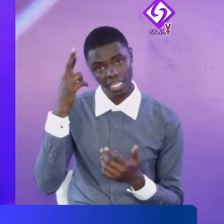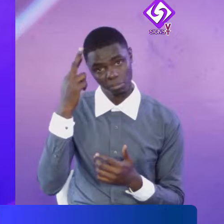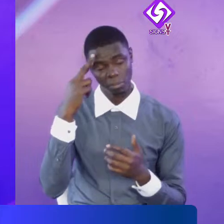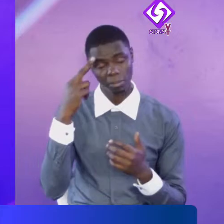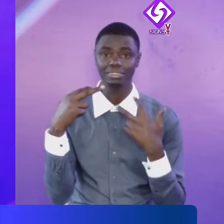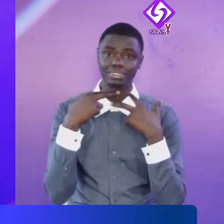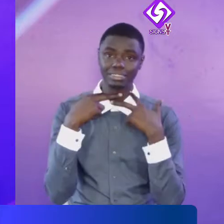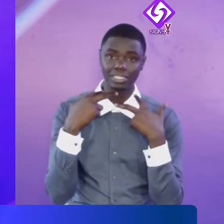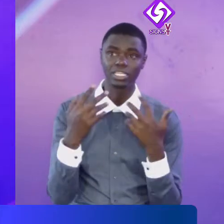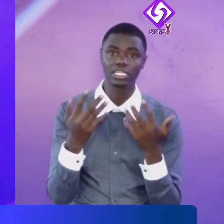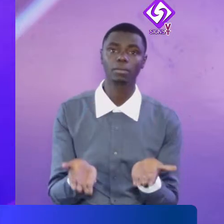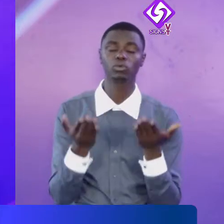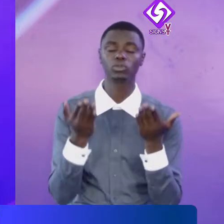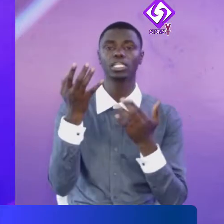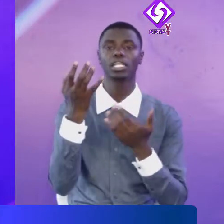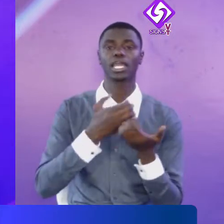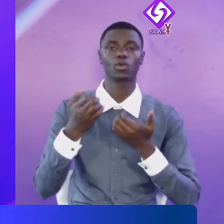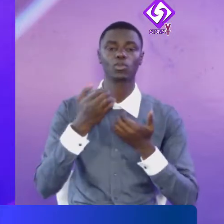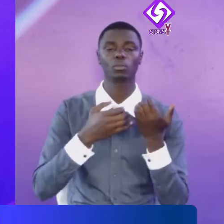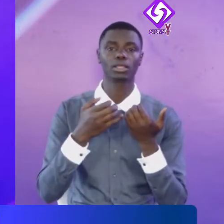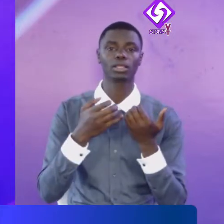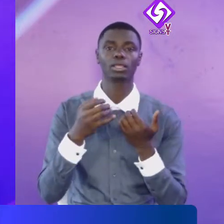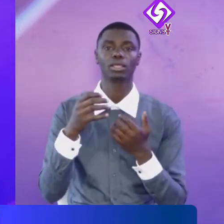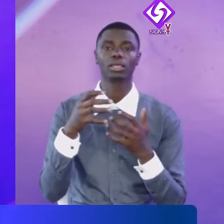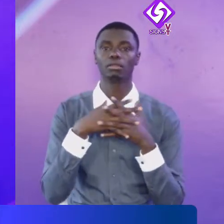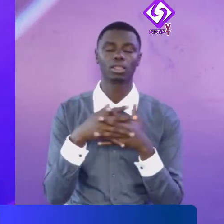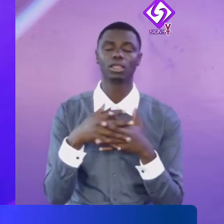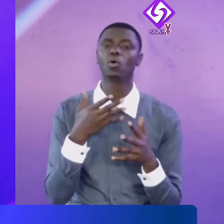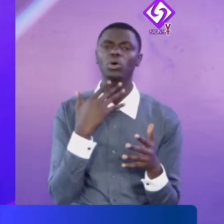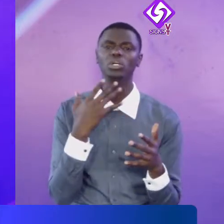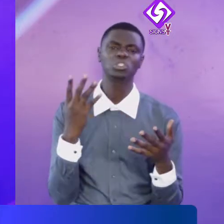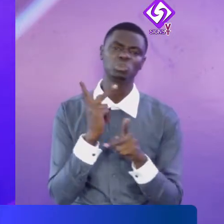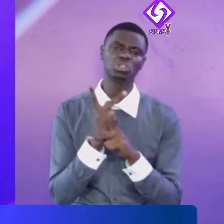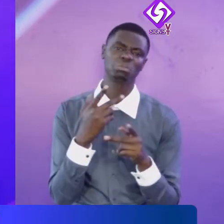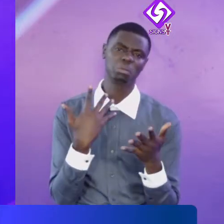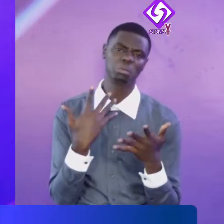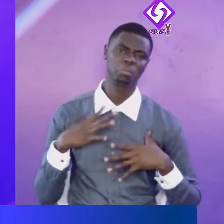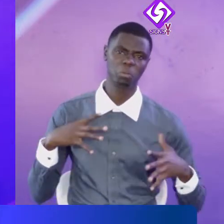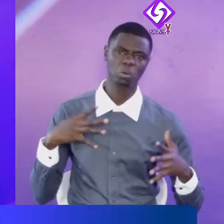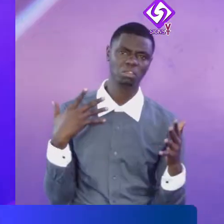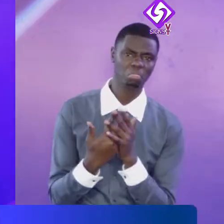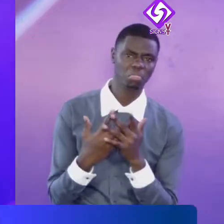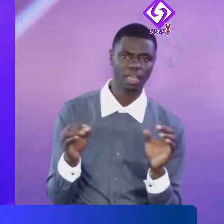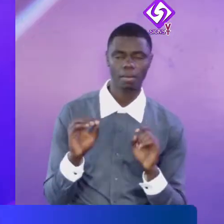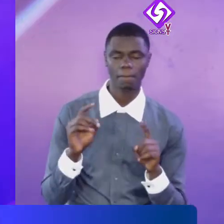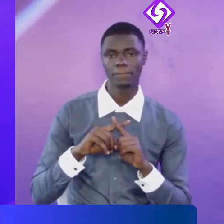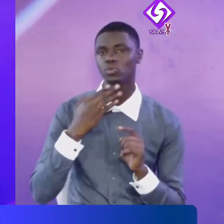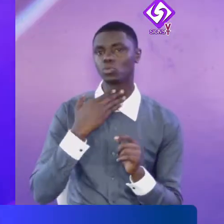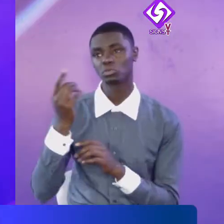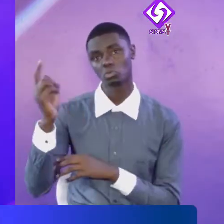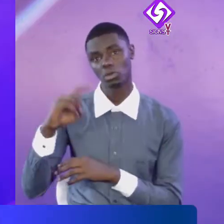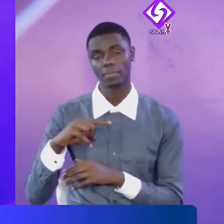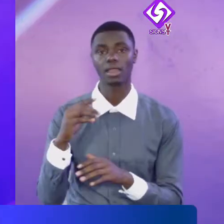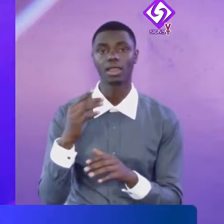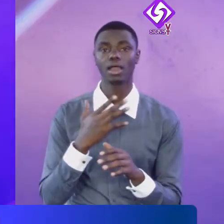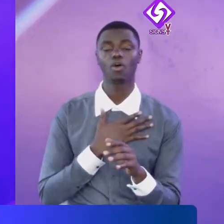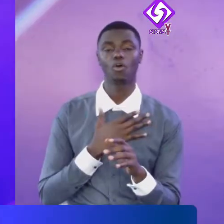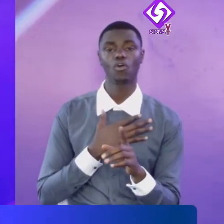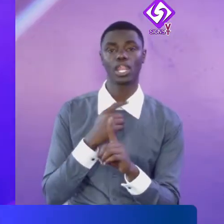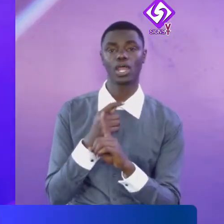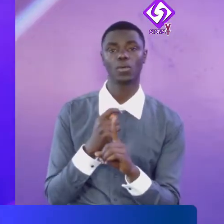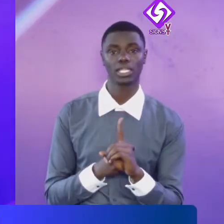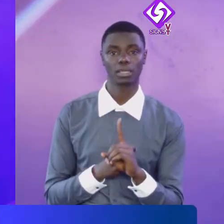American economy. I'm not saying we want to keep people in a cell. What we mean is that we want them to come here in our terms.